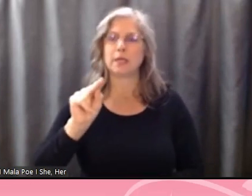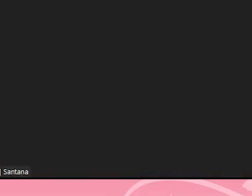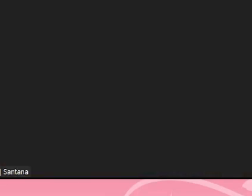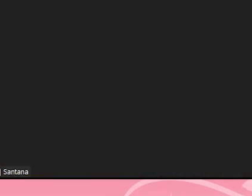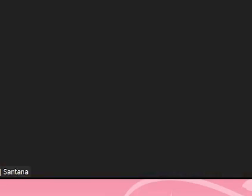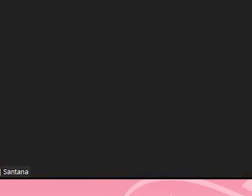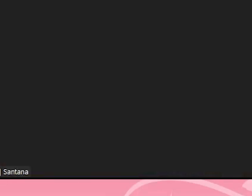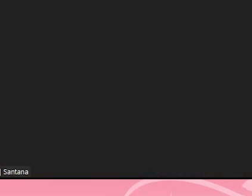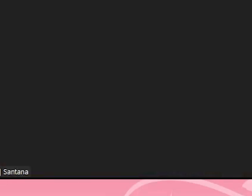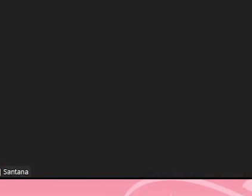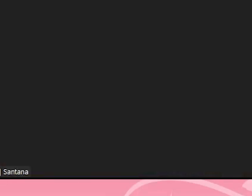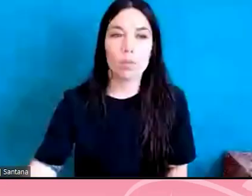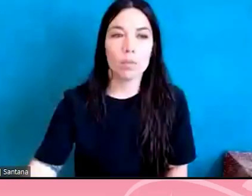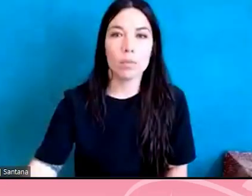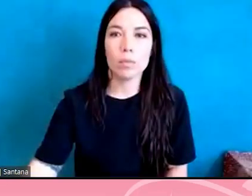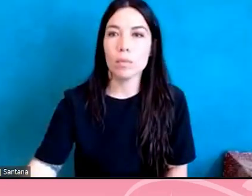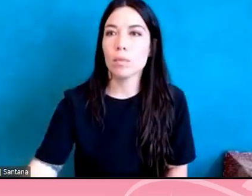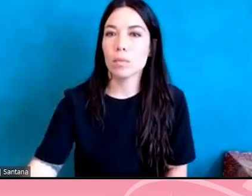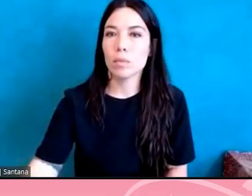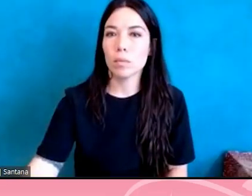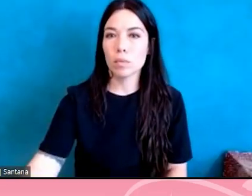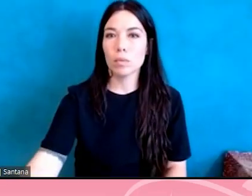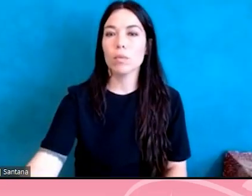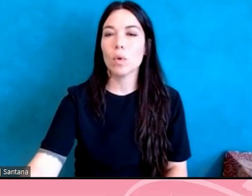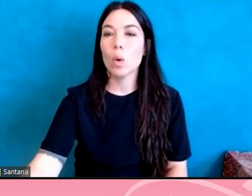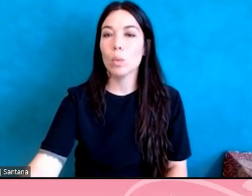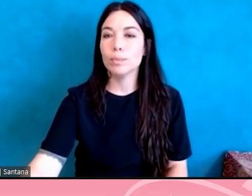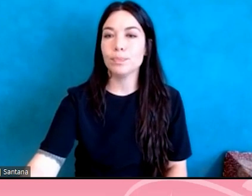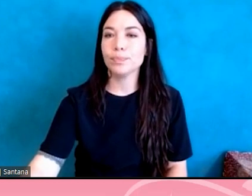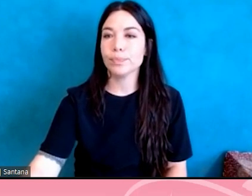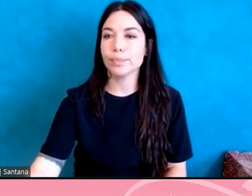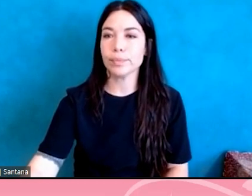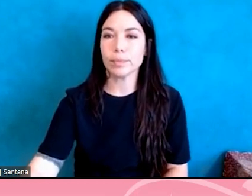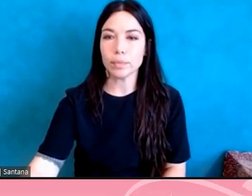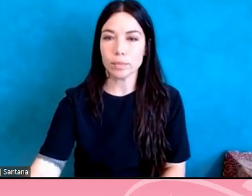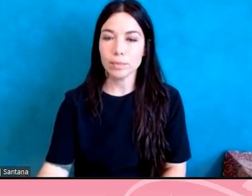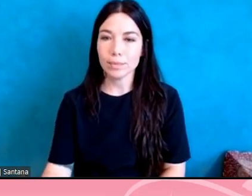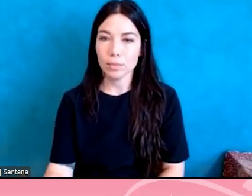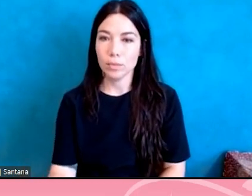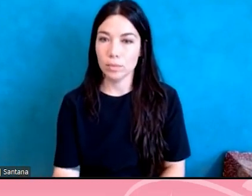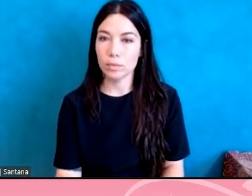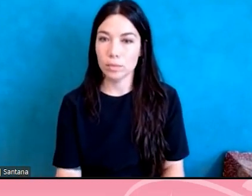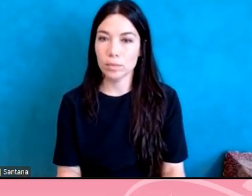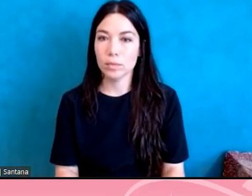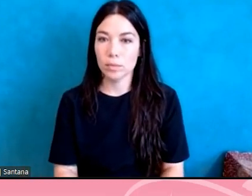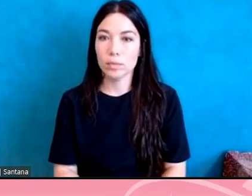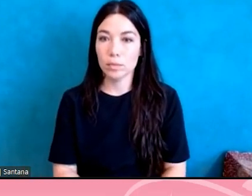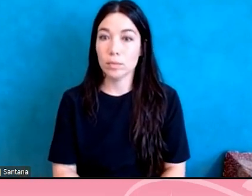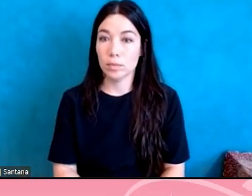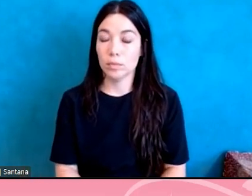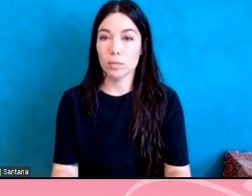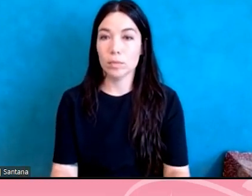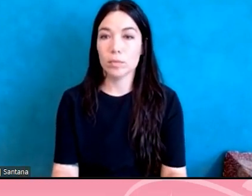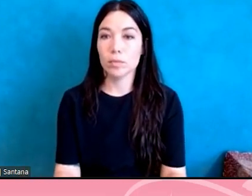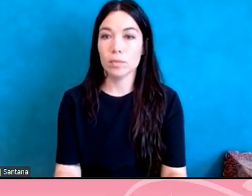70s, where we're talking about community-based participatory research with traditional indigenous communities of the Americas.